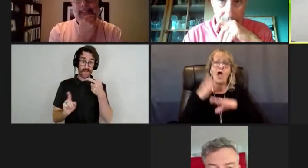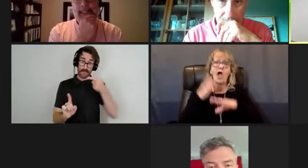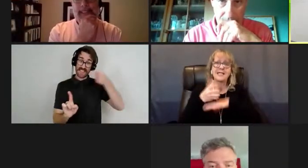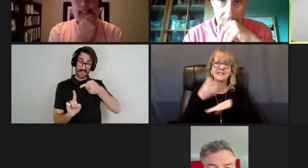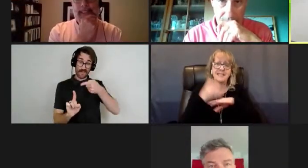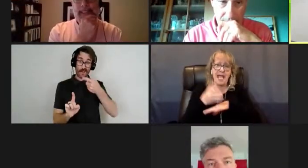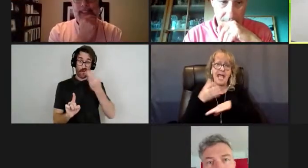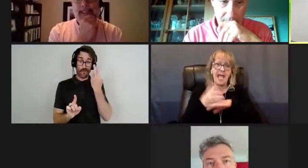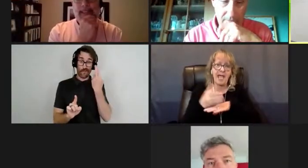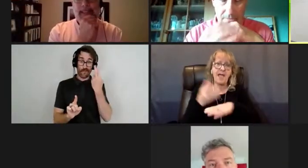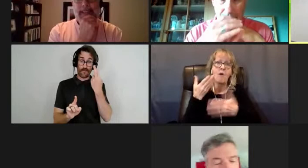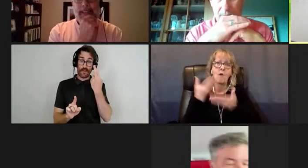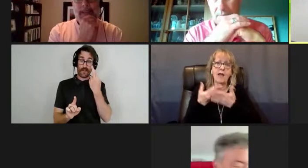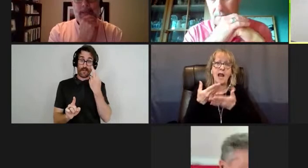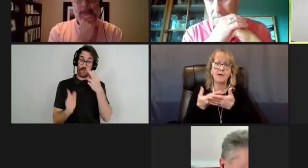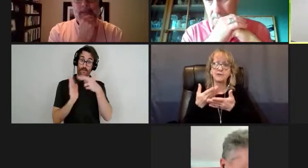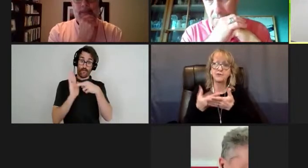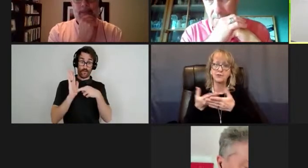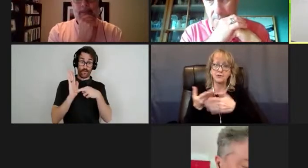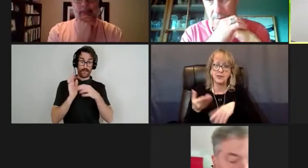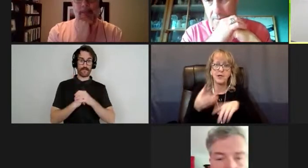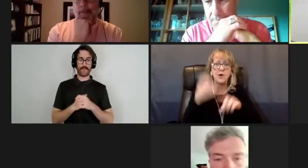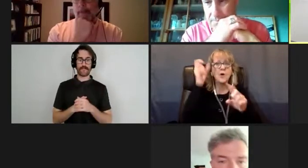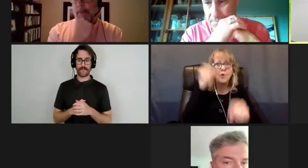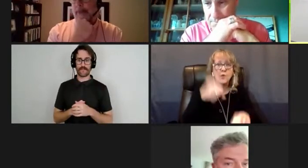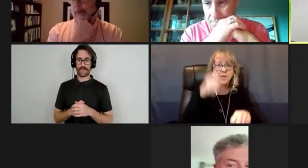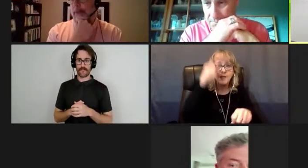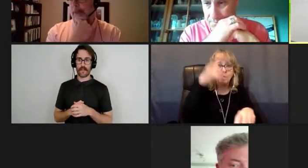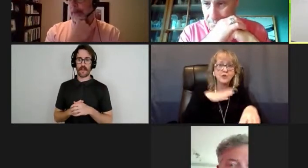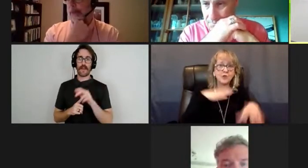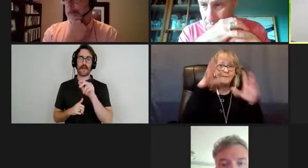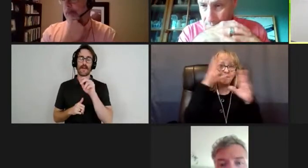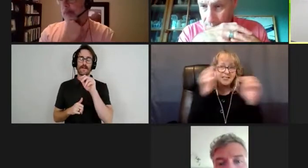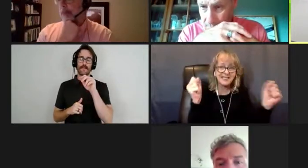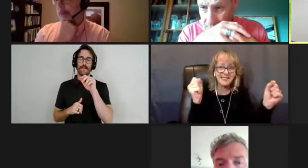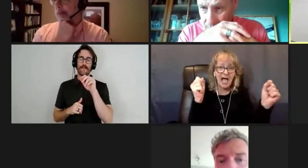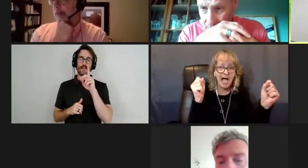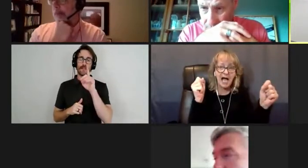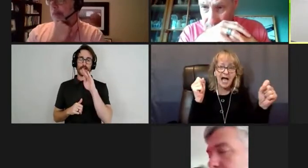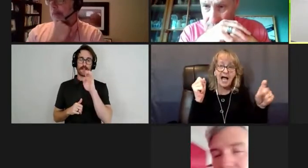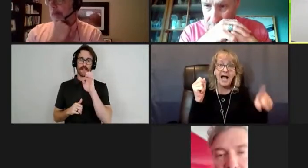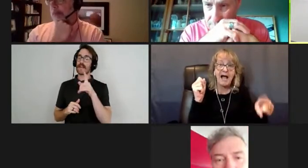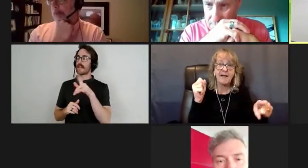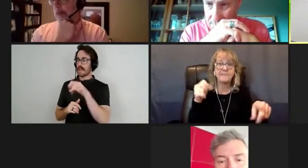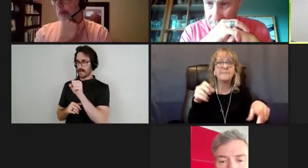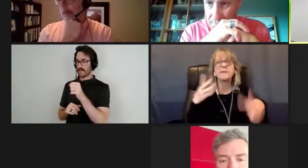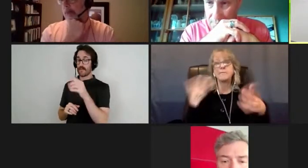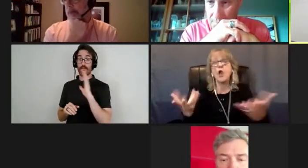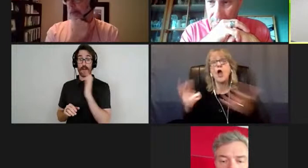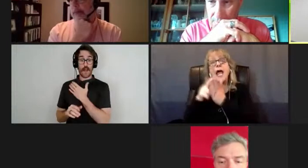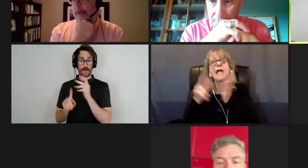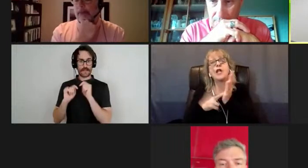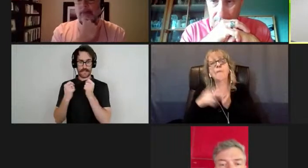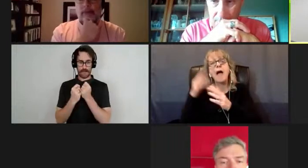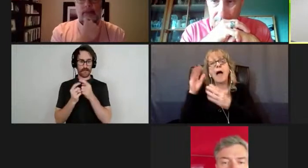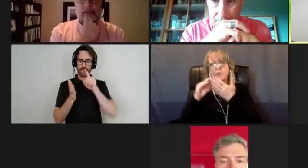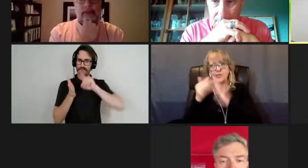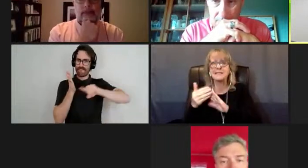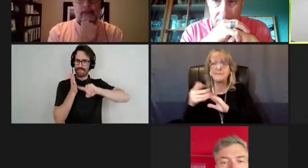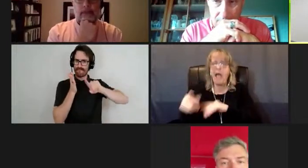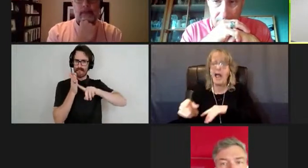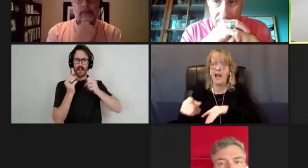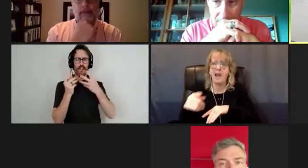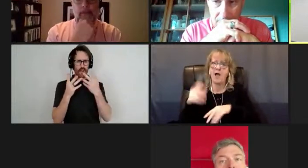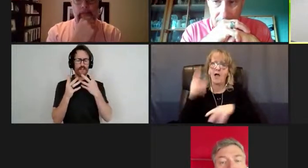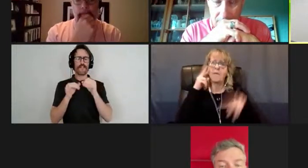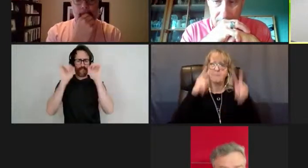Yes, Chair, there is. The bylaw team's been looking at that, and there are some of these fitness clubs that are being very responsible.